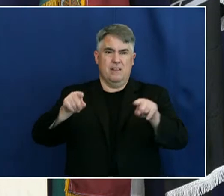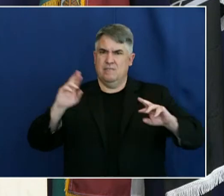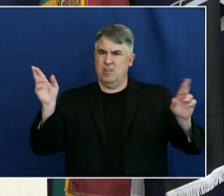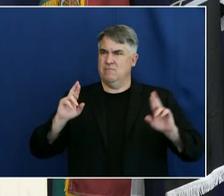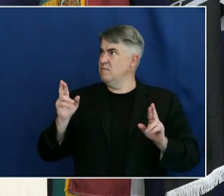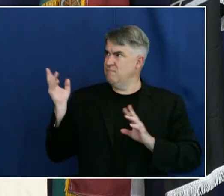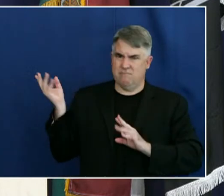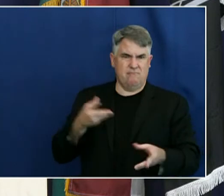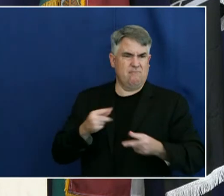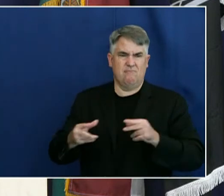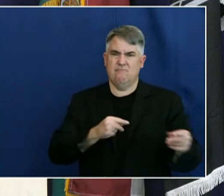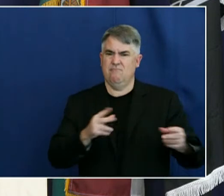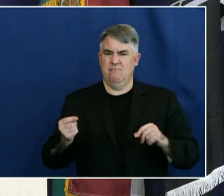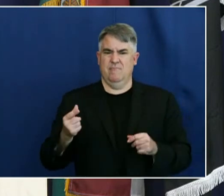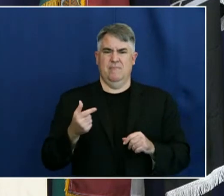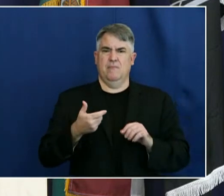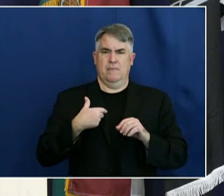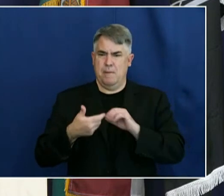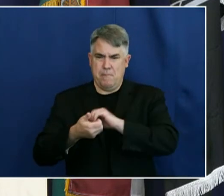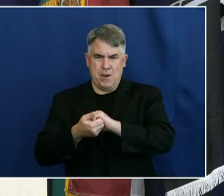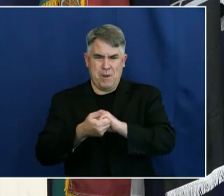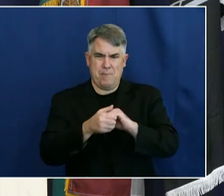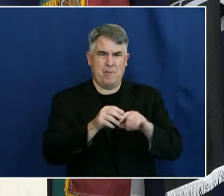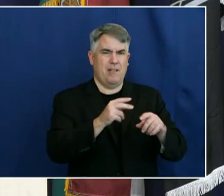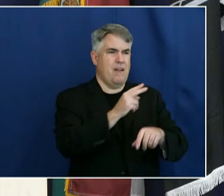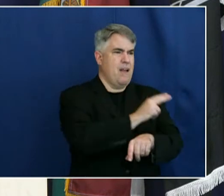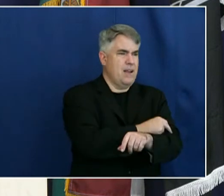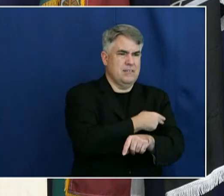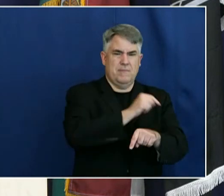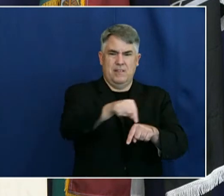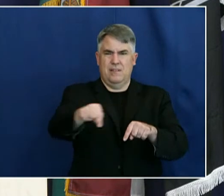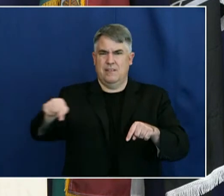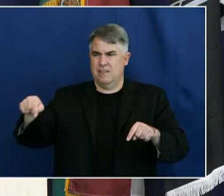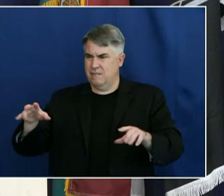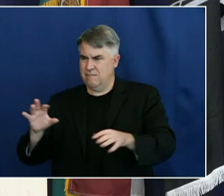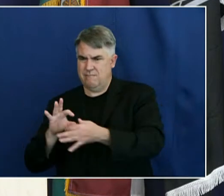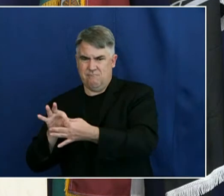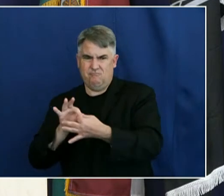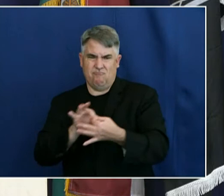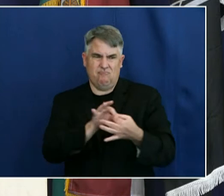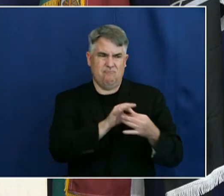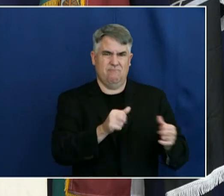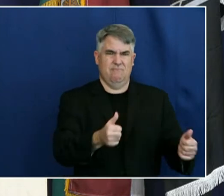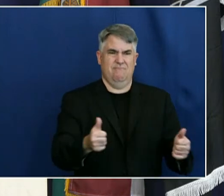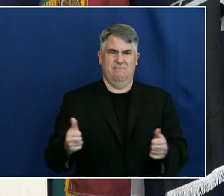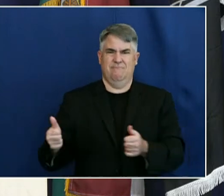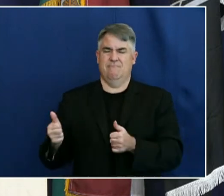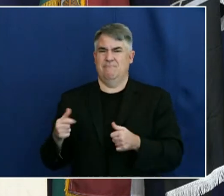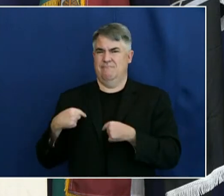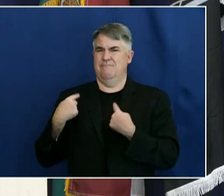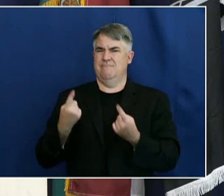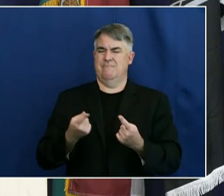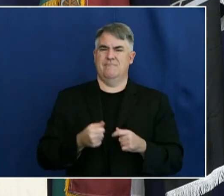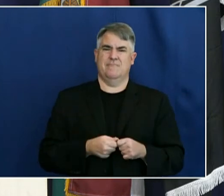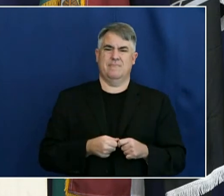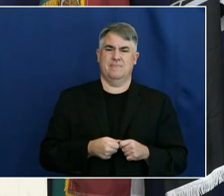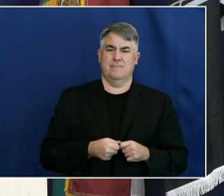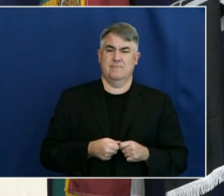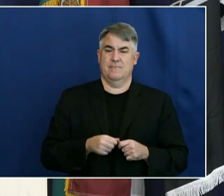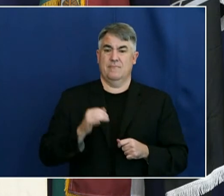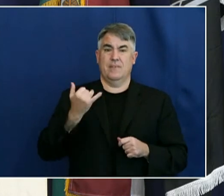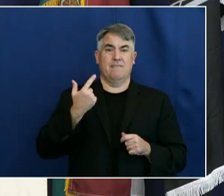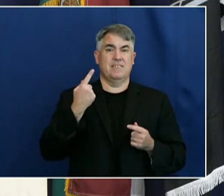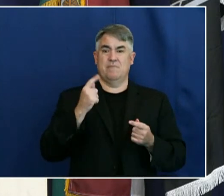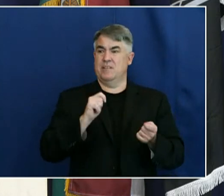partnership we have with all of our healthcare system partners. So we haven't seen Right. any changes surrounding that and don't anticipate, but if we do, we'll certainly share